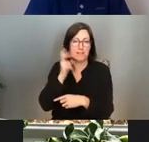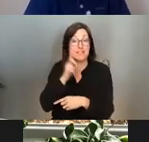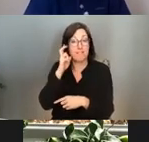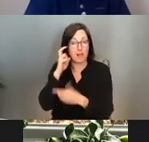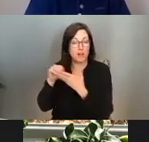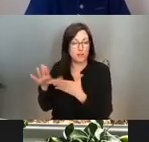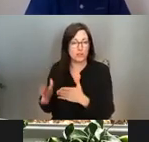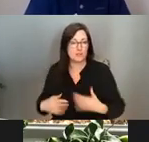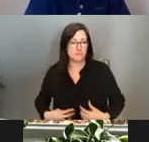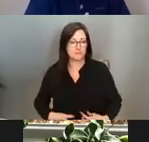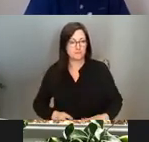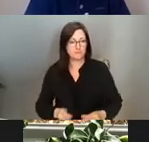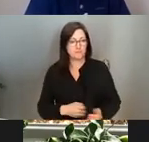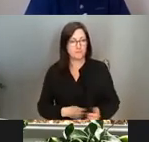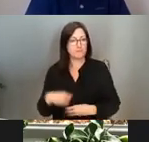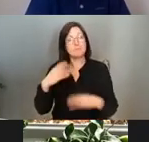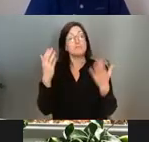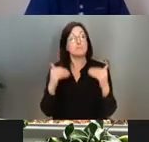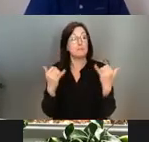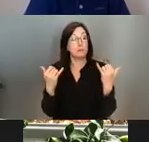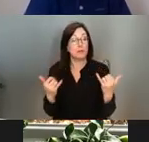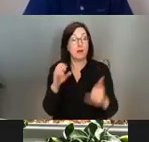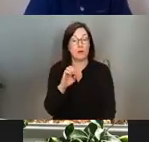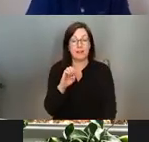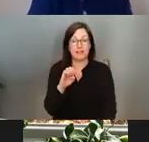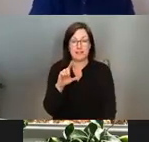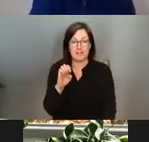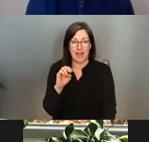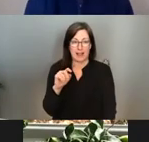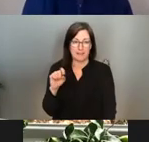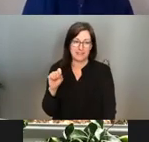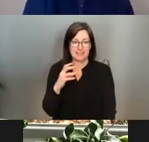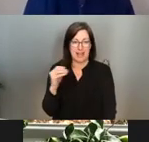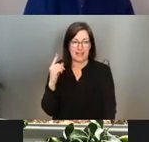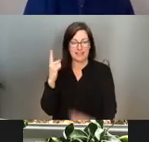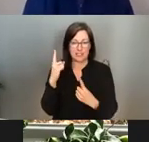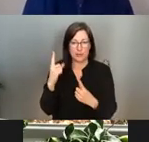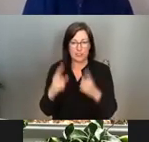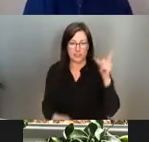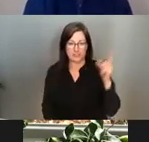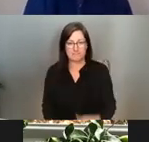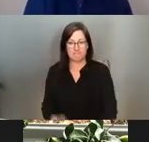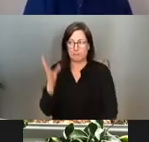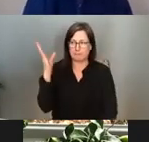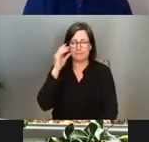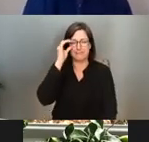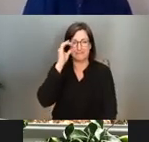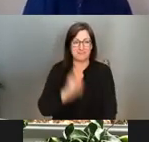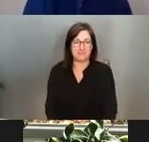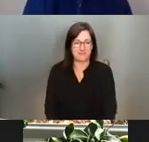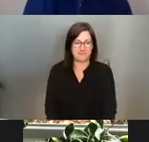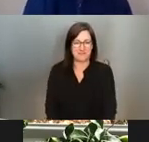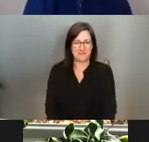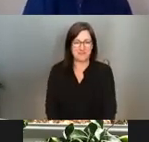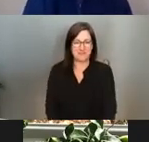into elements and considerations. So really looking at, when we're doing these, having the best visual